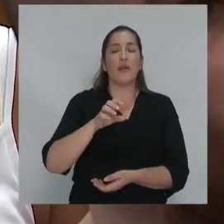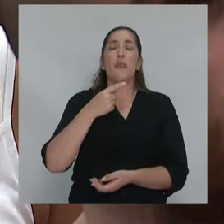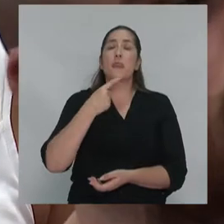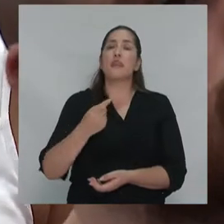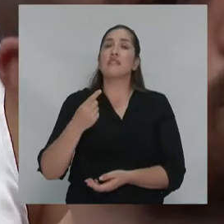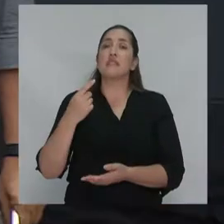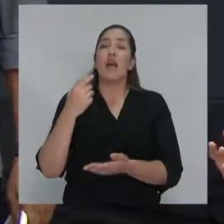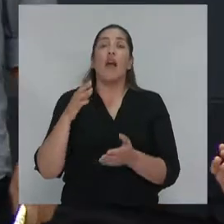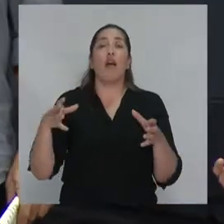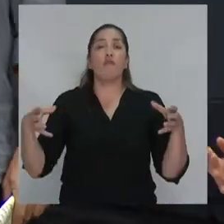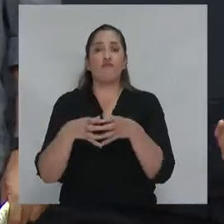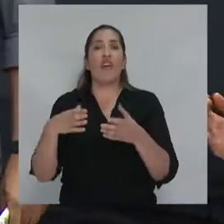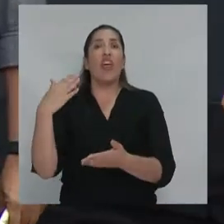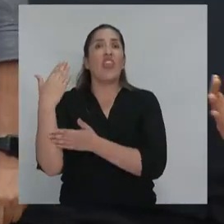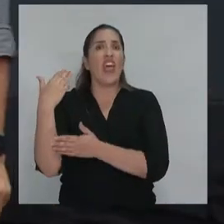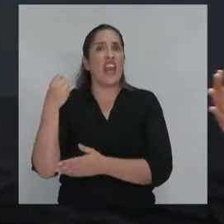all the time.